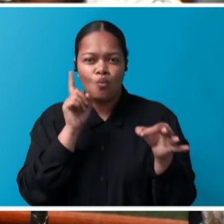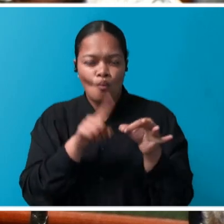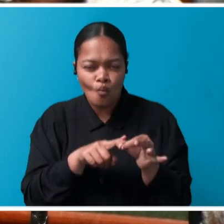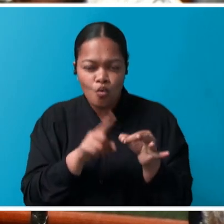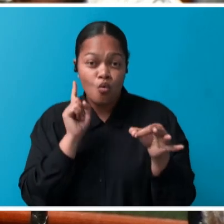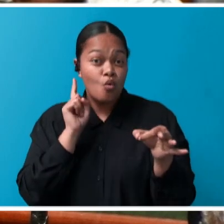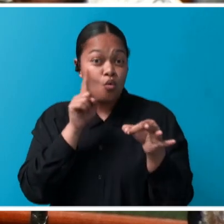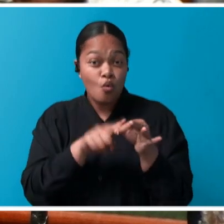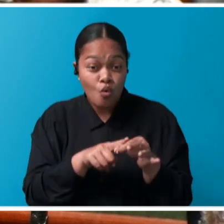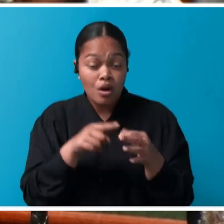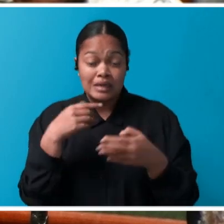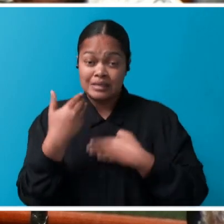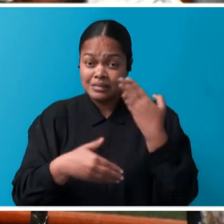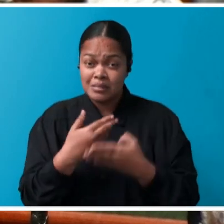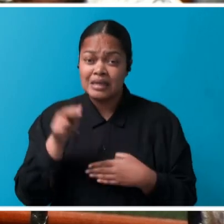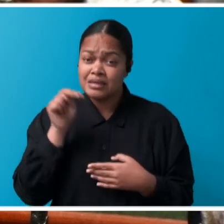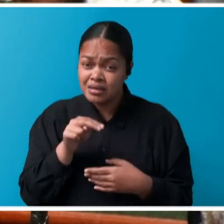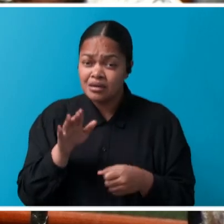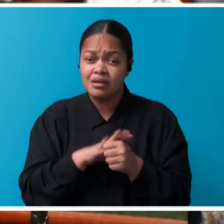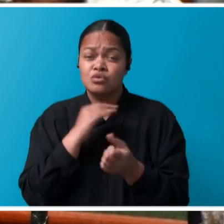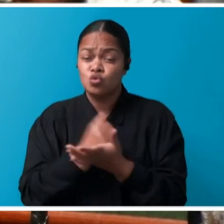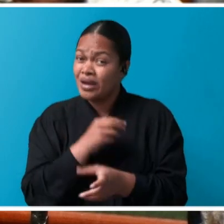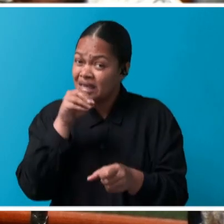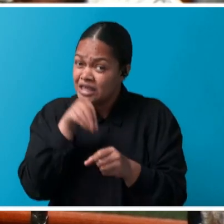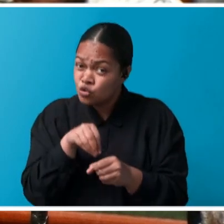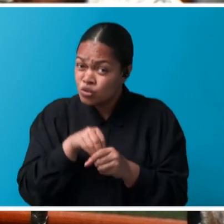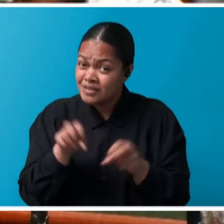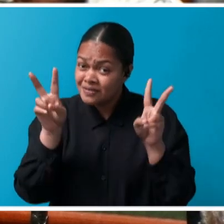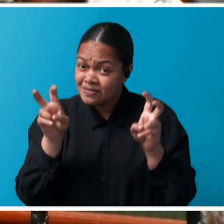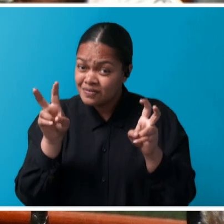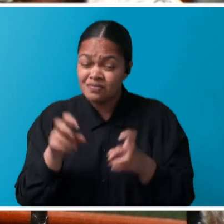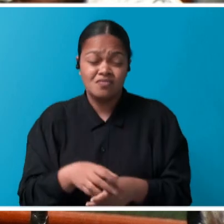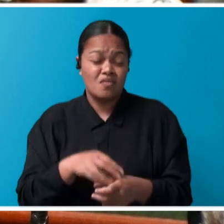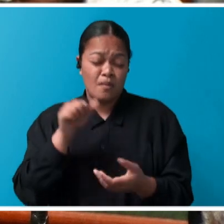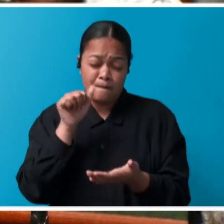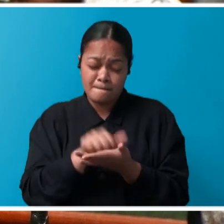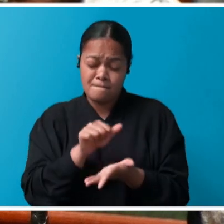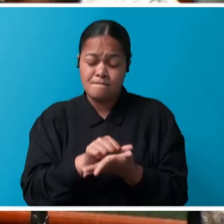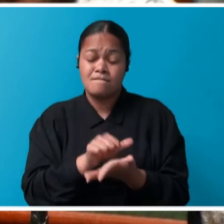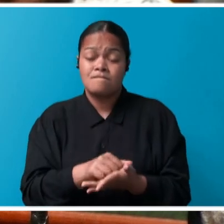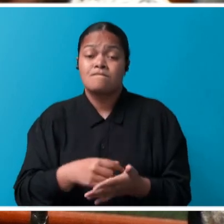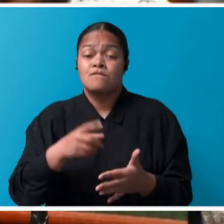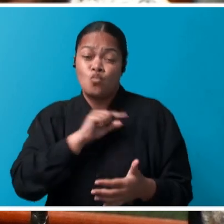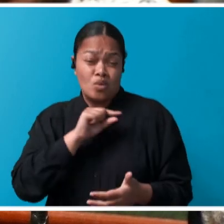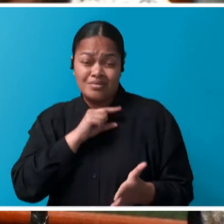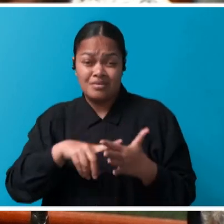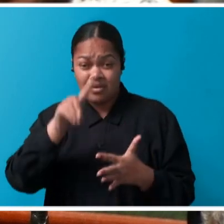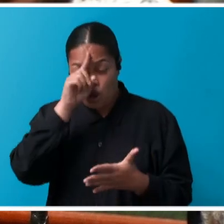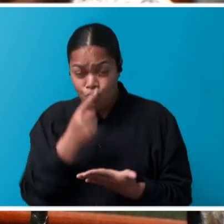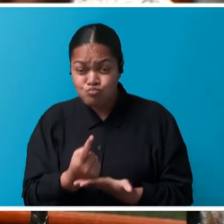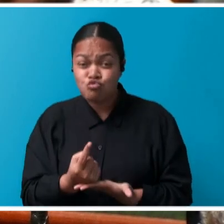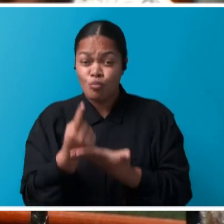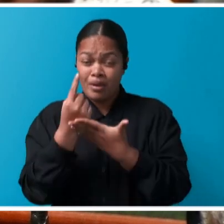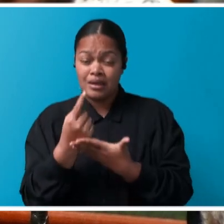goal emphasizes the need to ensure that inclusive and equitable quality education and promote